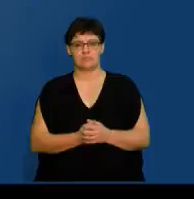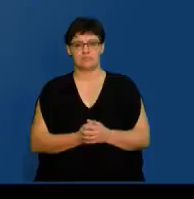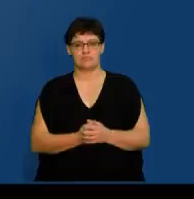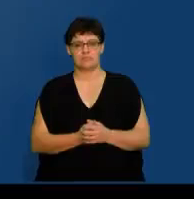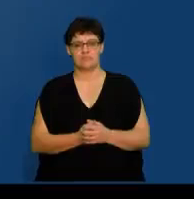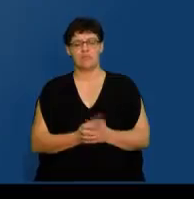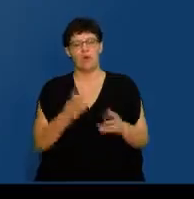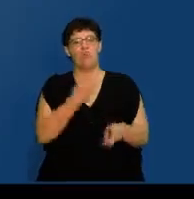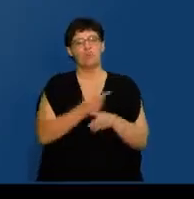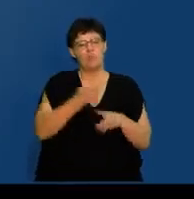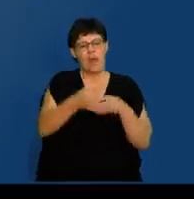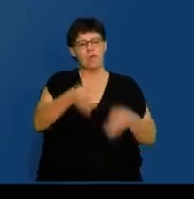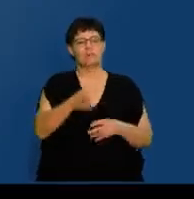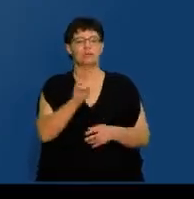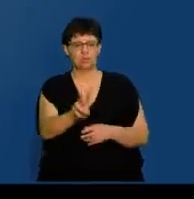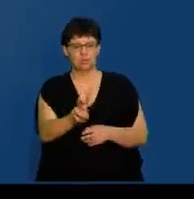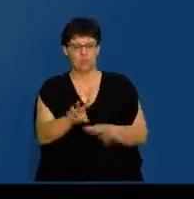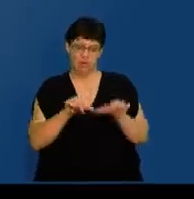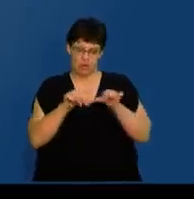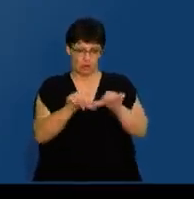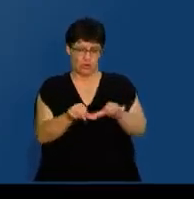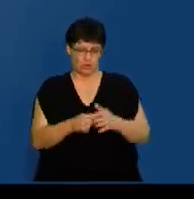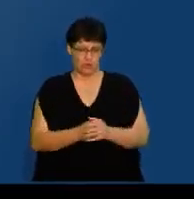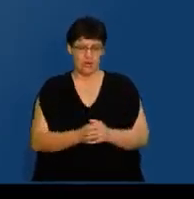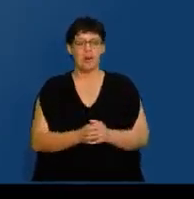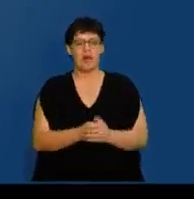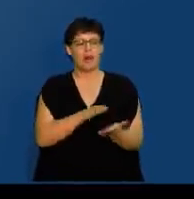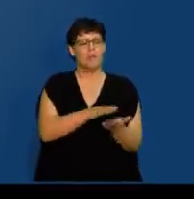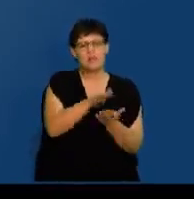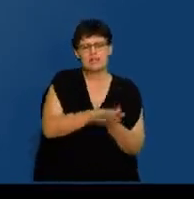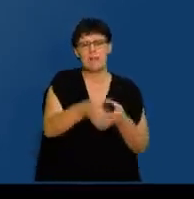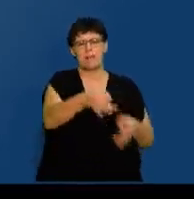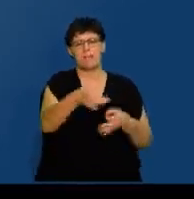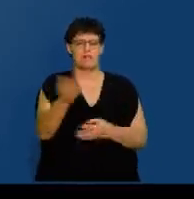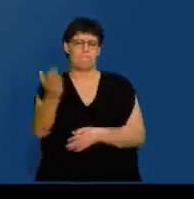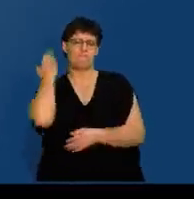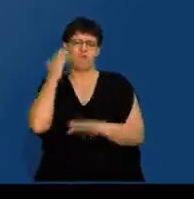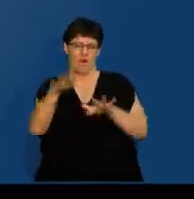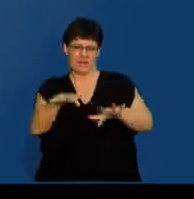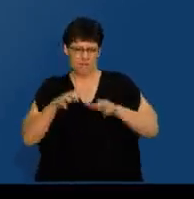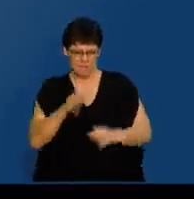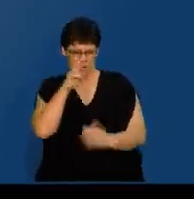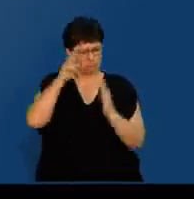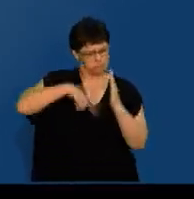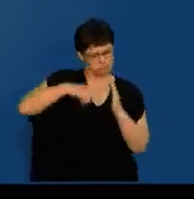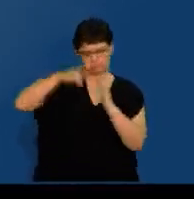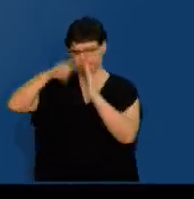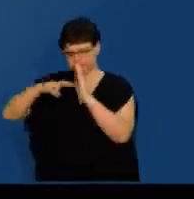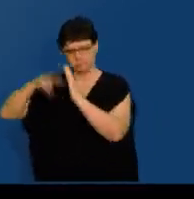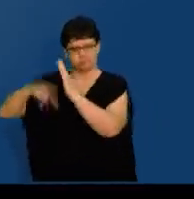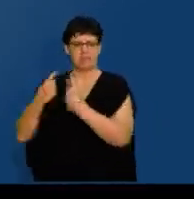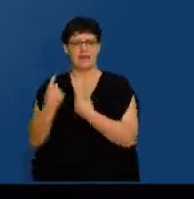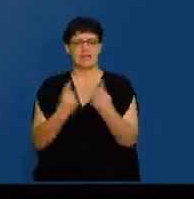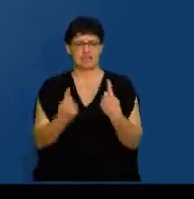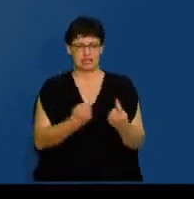Tips for preparing for paper 2, and we'll continue with that. Print out a few papers and look at them all. Look